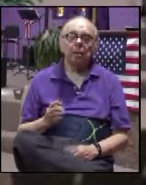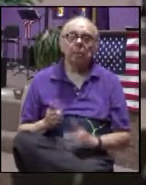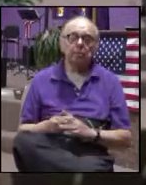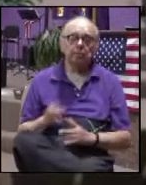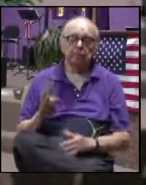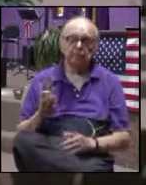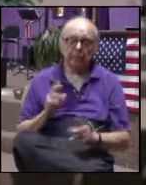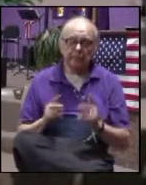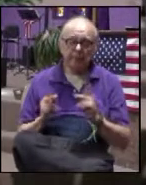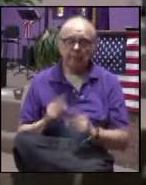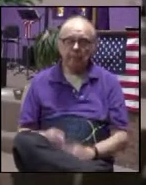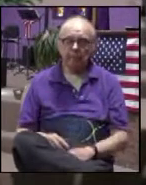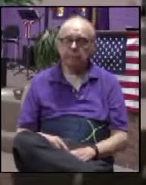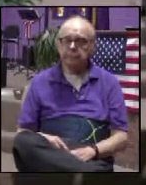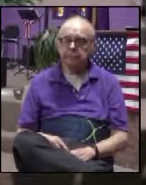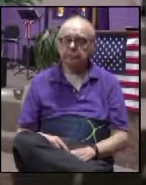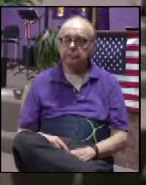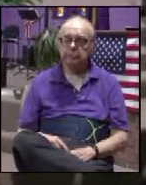to help.